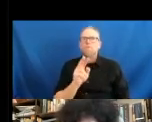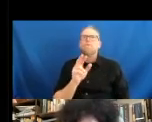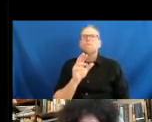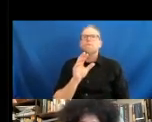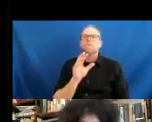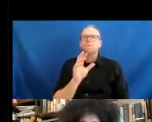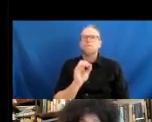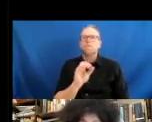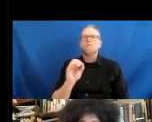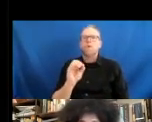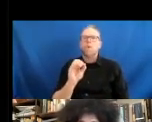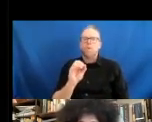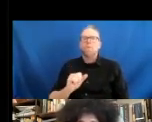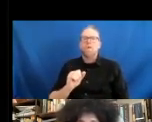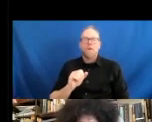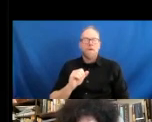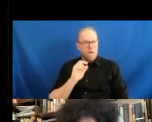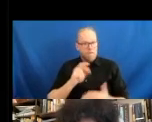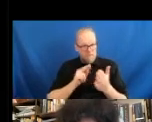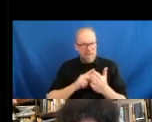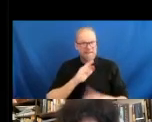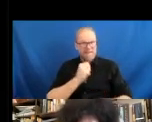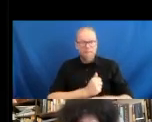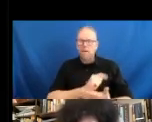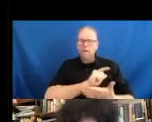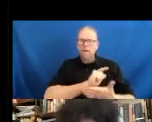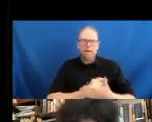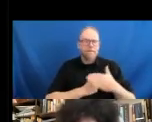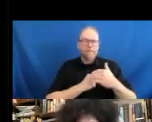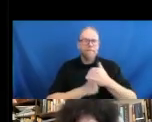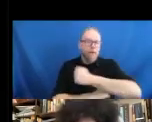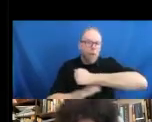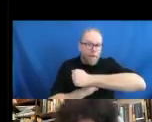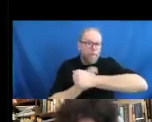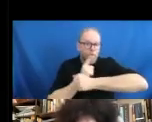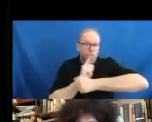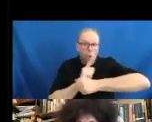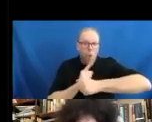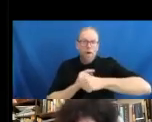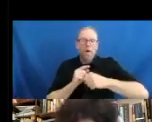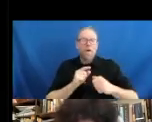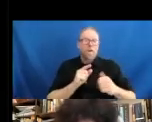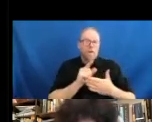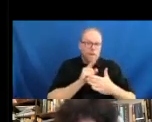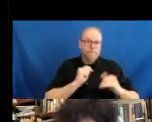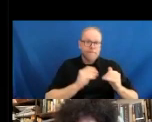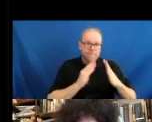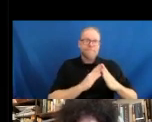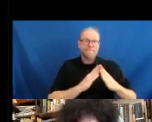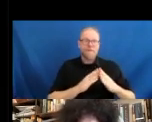12200, which establishes the legal foundation for their formation, operation, and adherence.